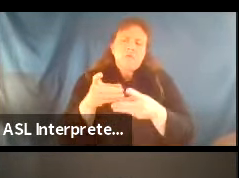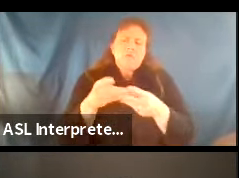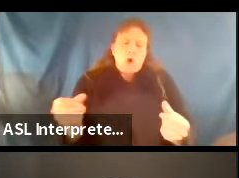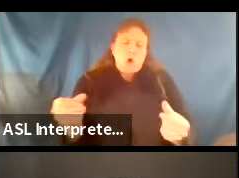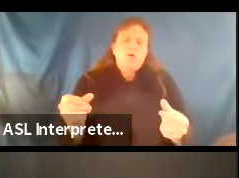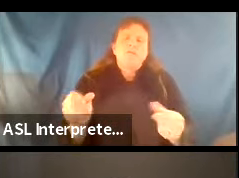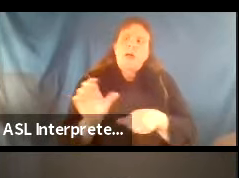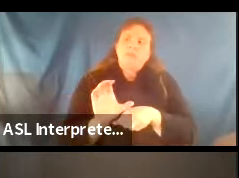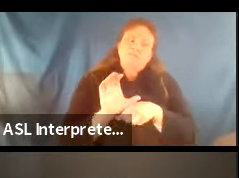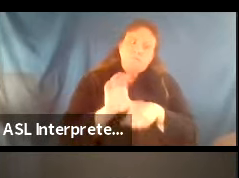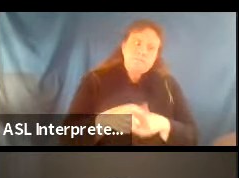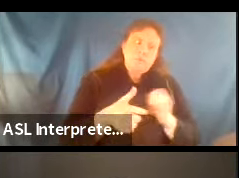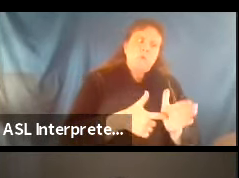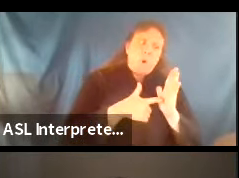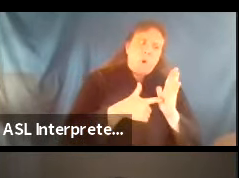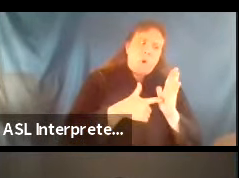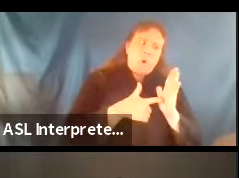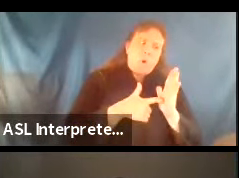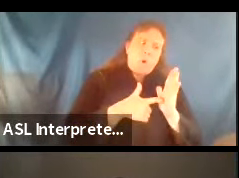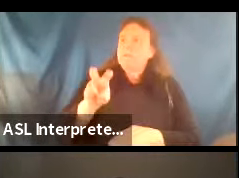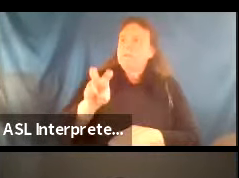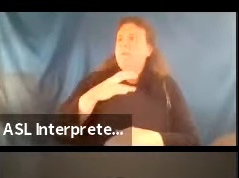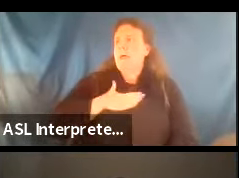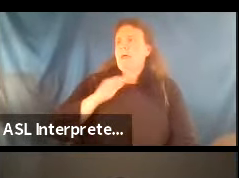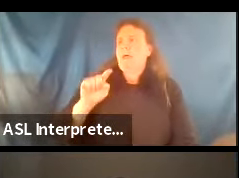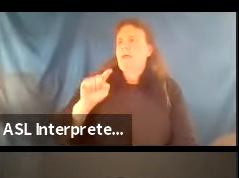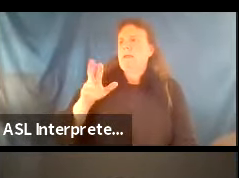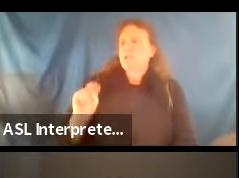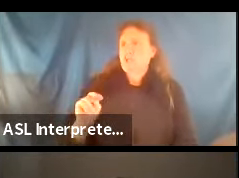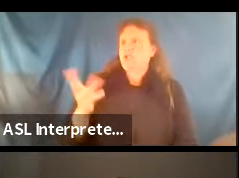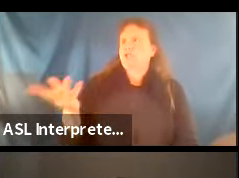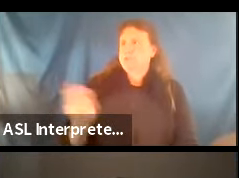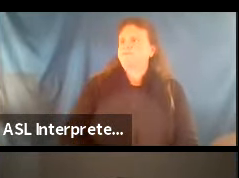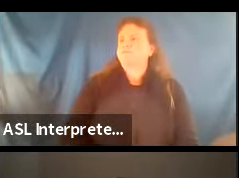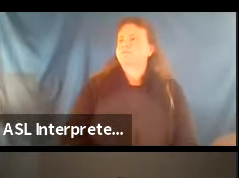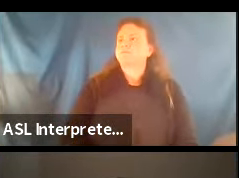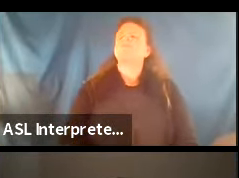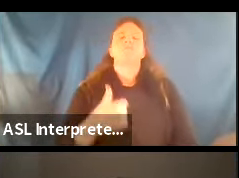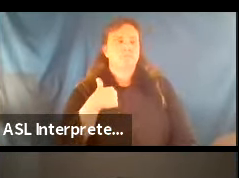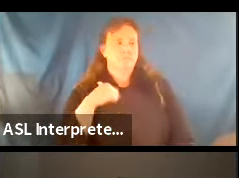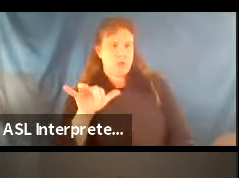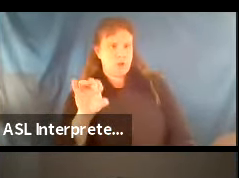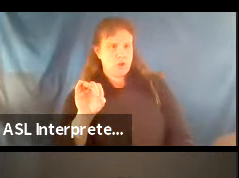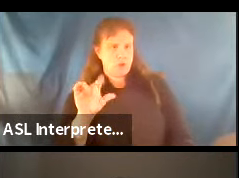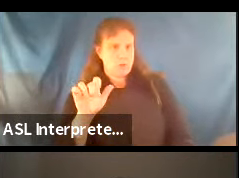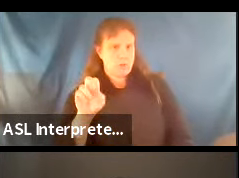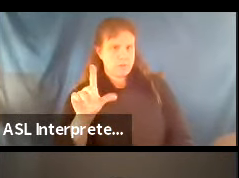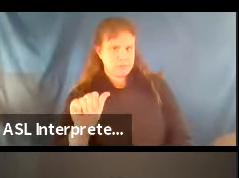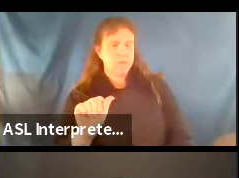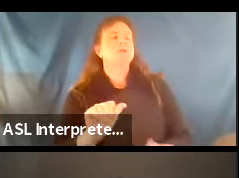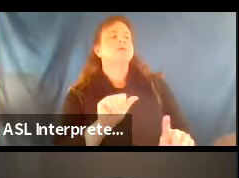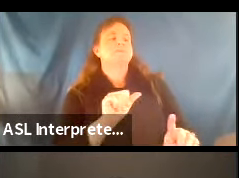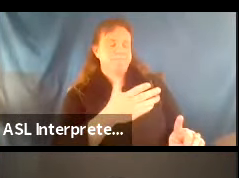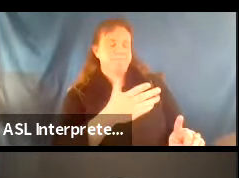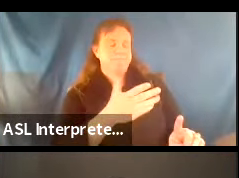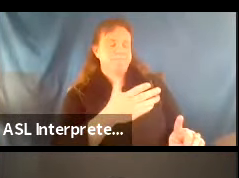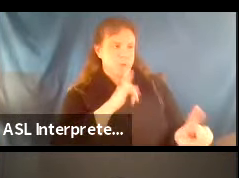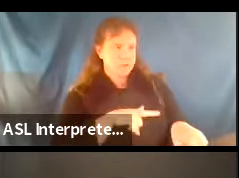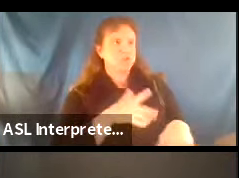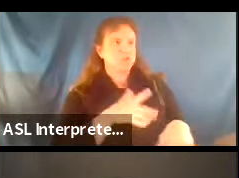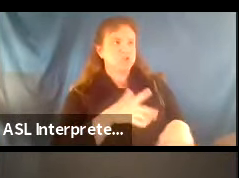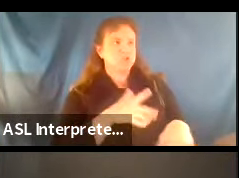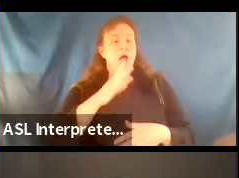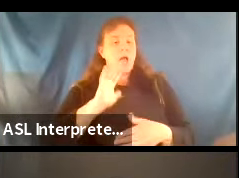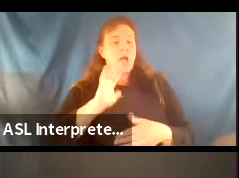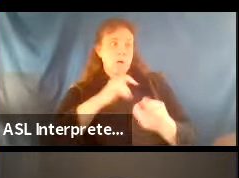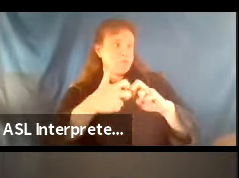used by healthcare systems? Glad to meet you, David. The problem that we're trying to solve is a consistent data.